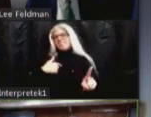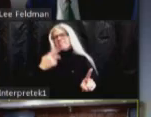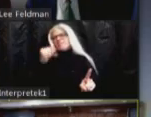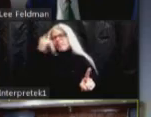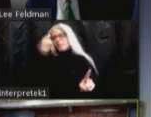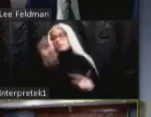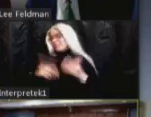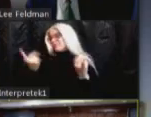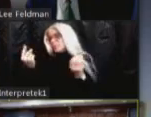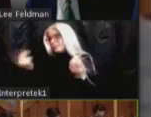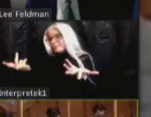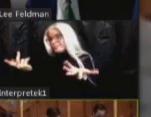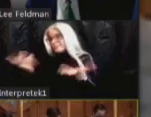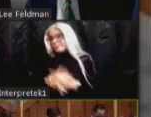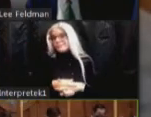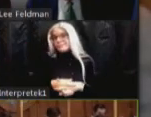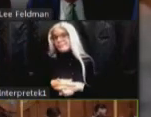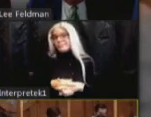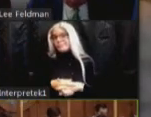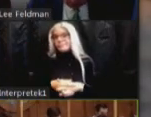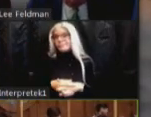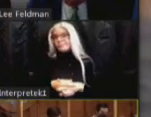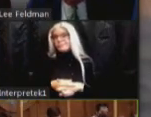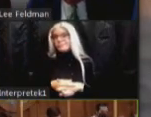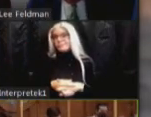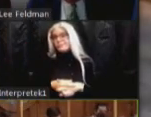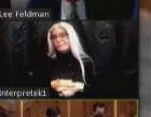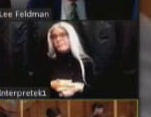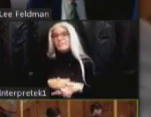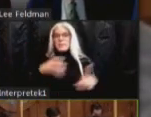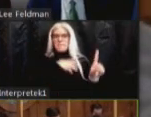Commissioner Santos, I think you know that I've been